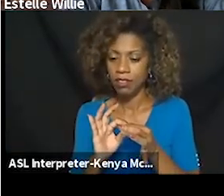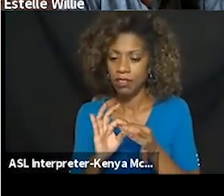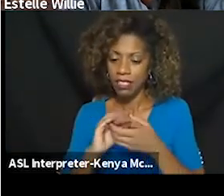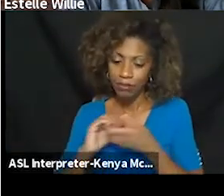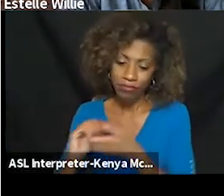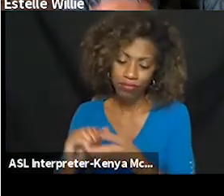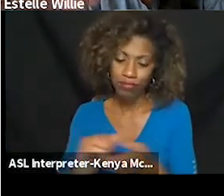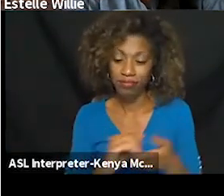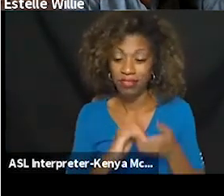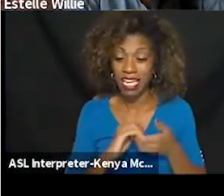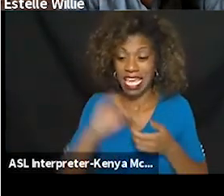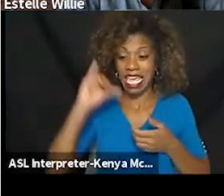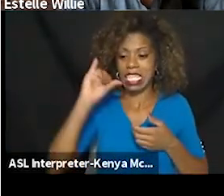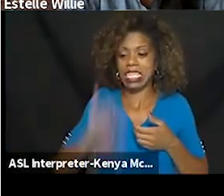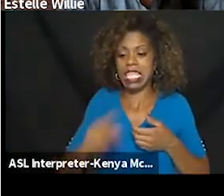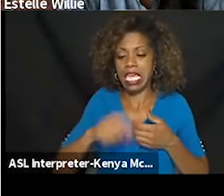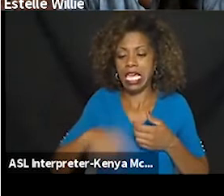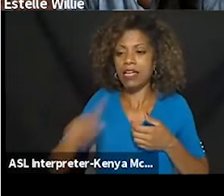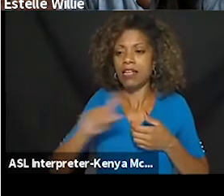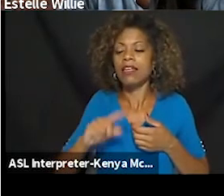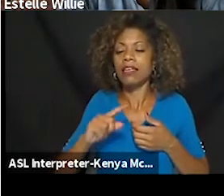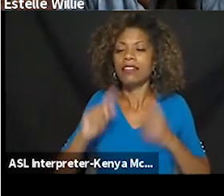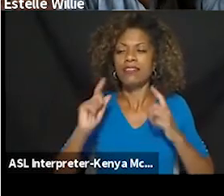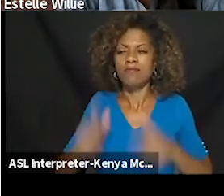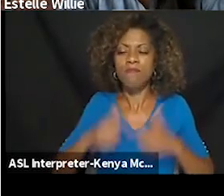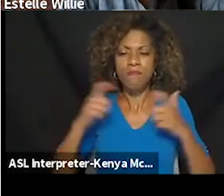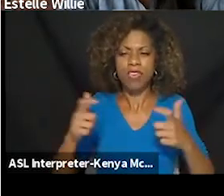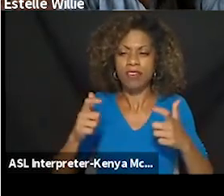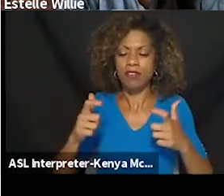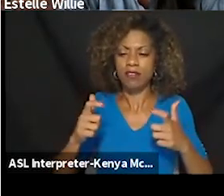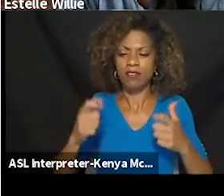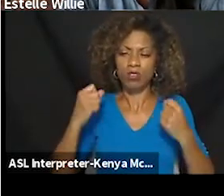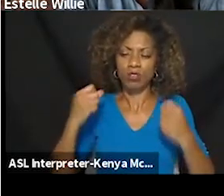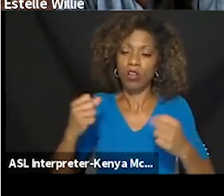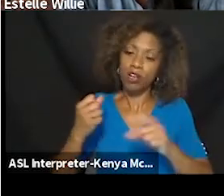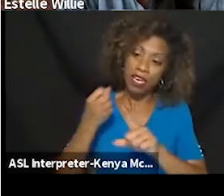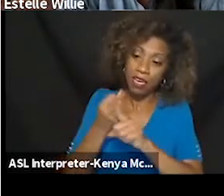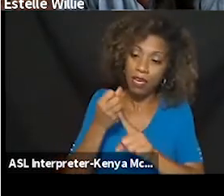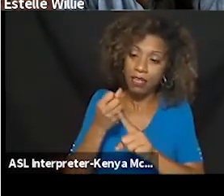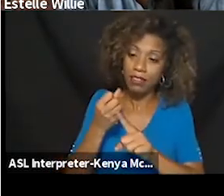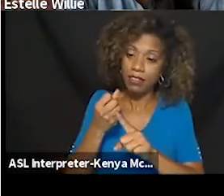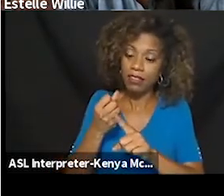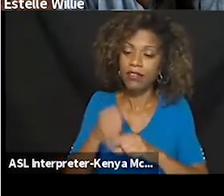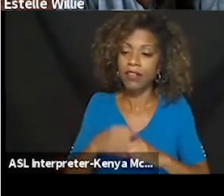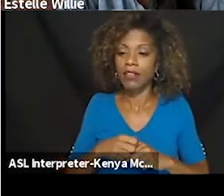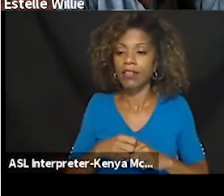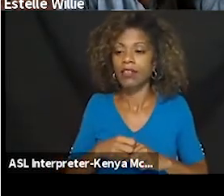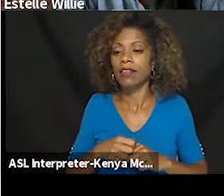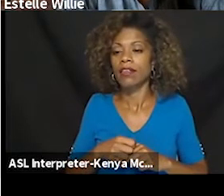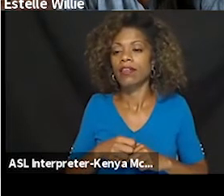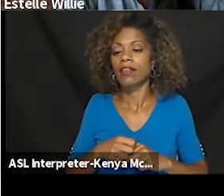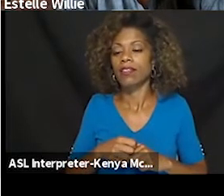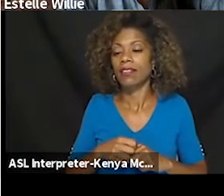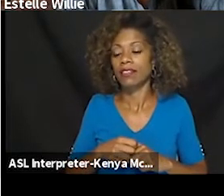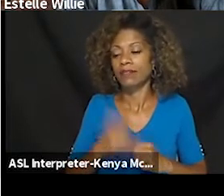outsized impact. So of course, it's $10 billion testing plan for COVID-19 that the Biden administration unveiled, but